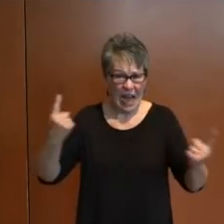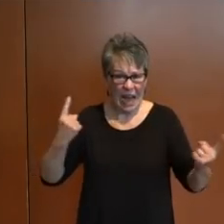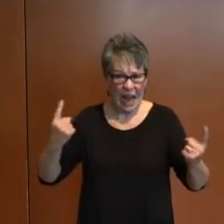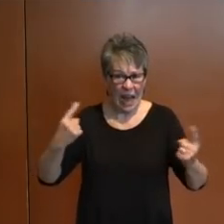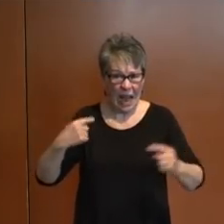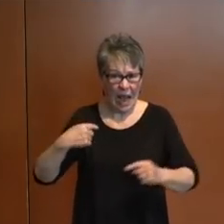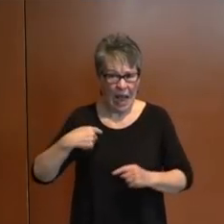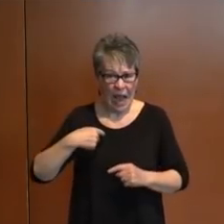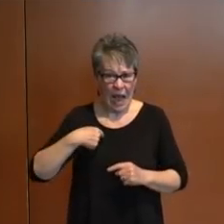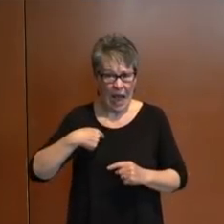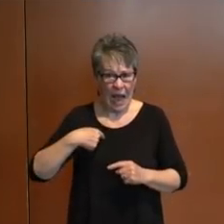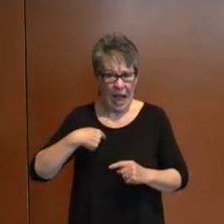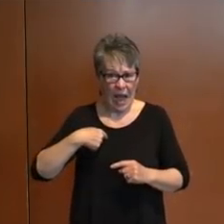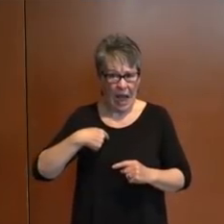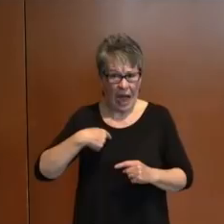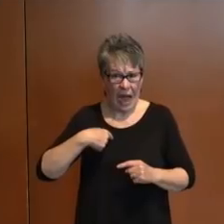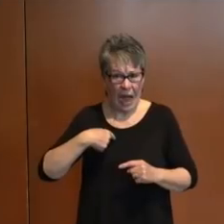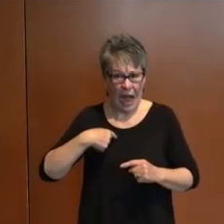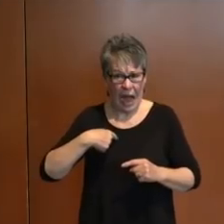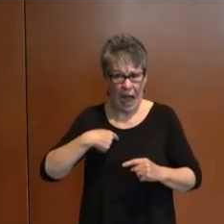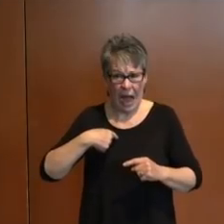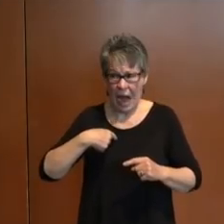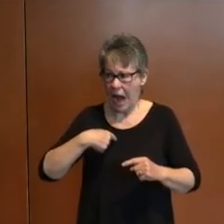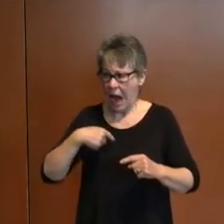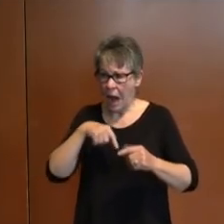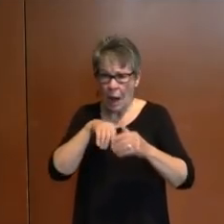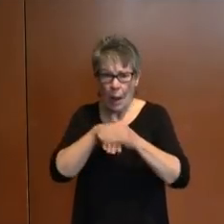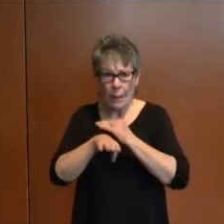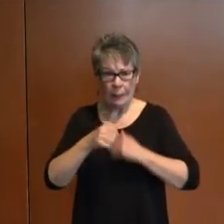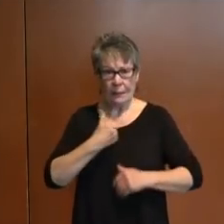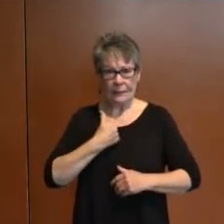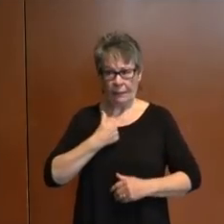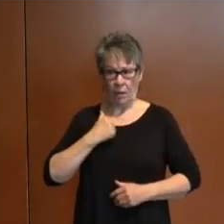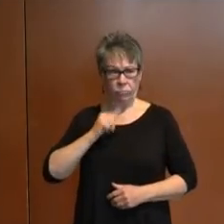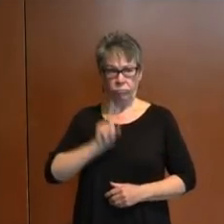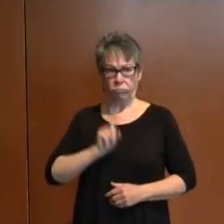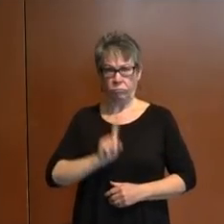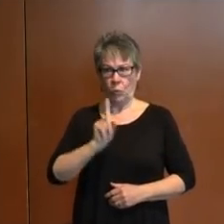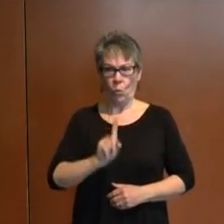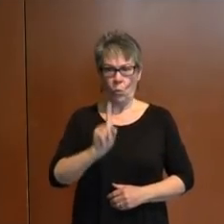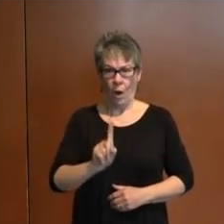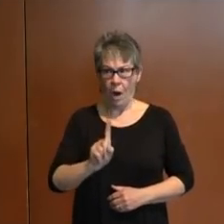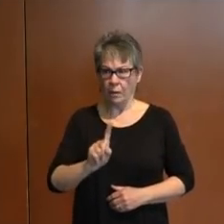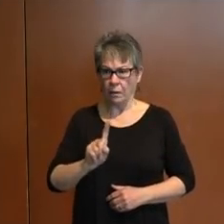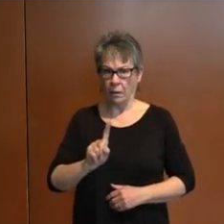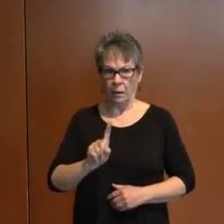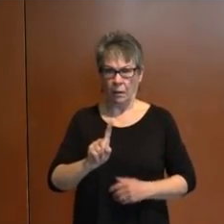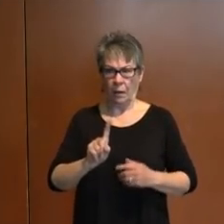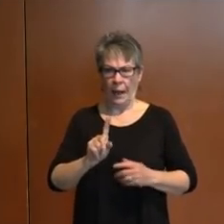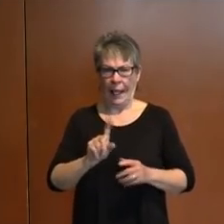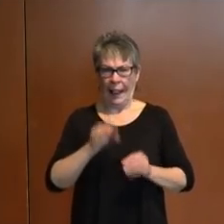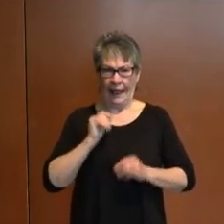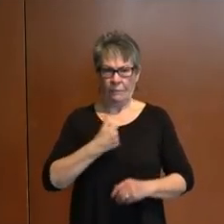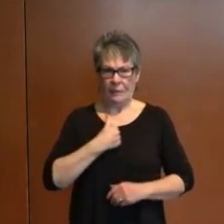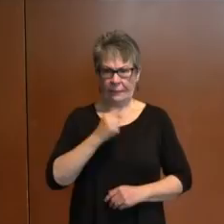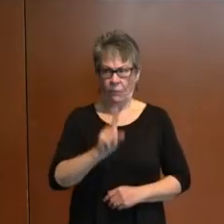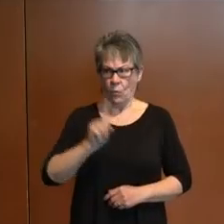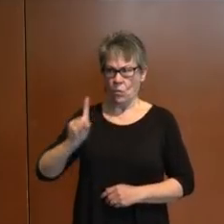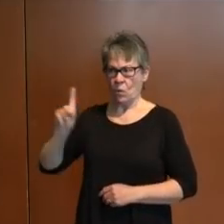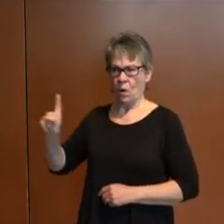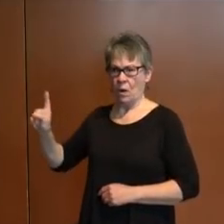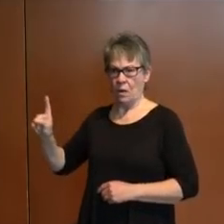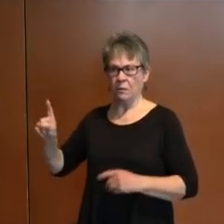myself. Look at the way you're all sitting. Look at your configurations in your work at home, the companies you work